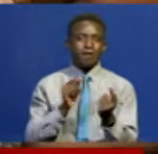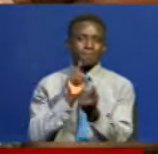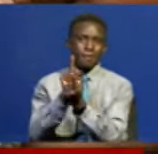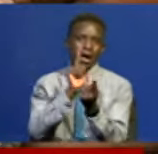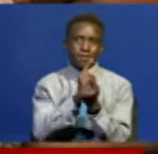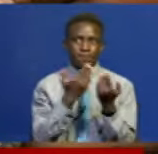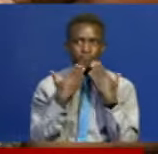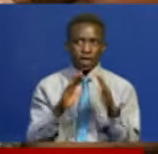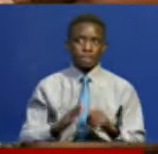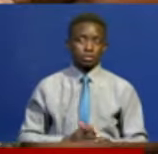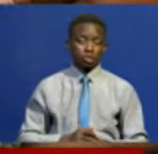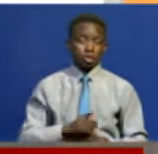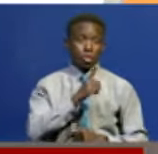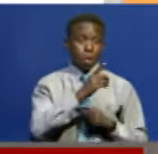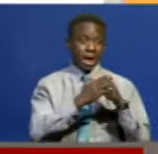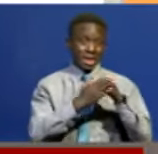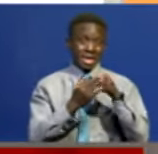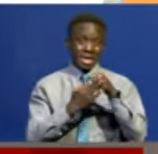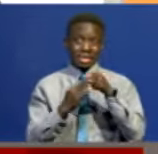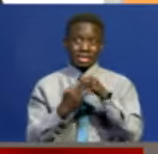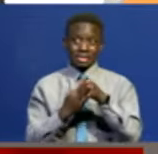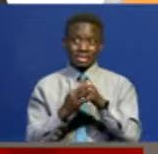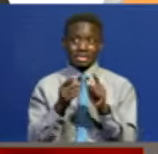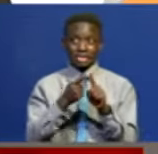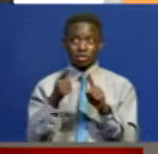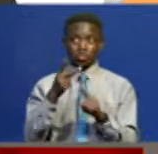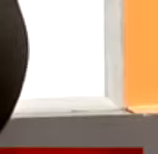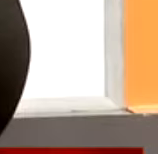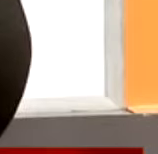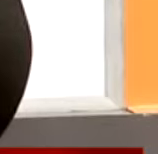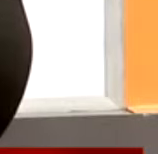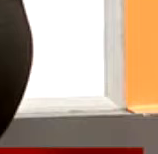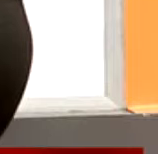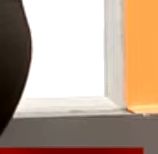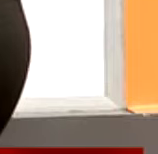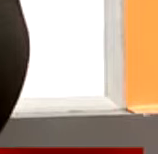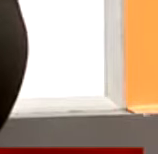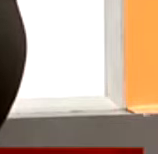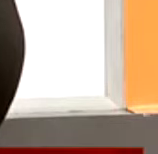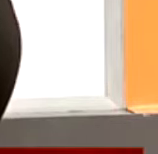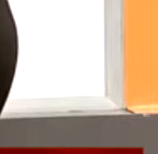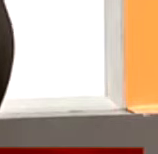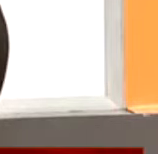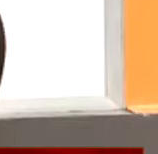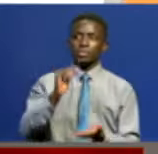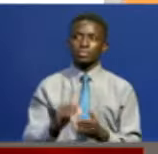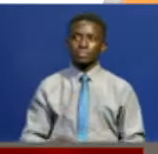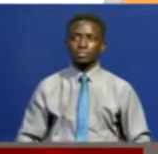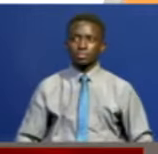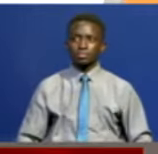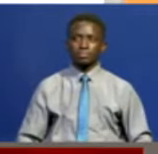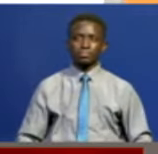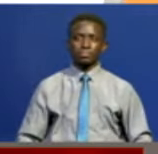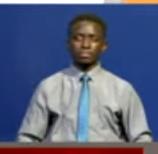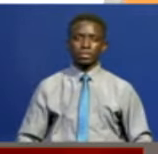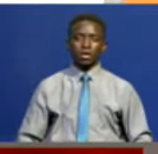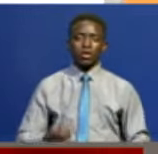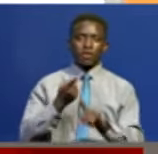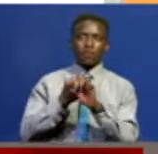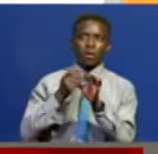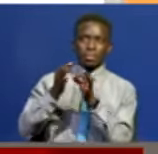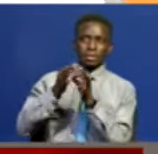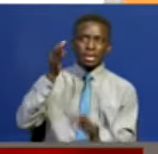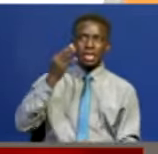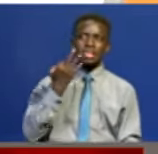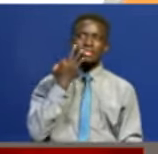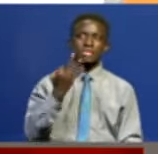to 2023, wild poliovirus cases decreased by over 99% from an estimated 350,000